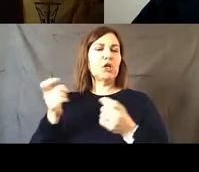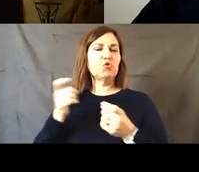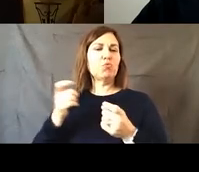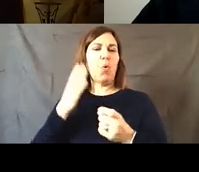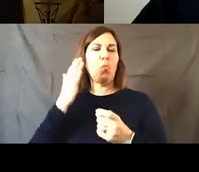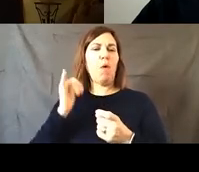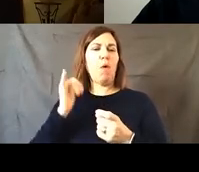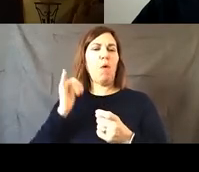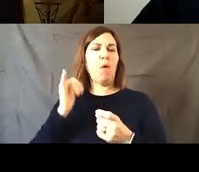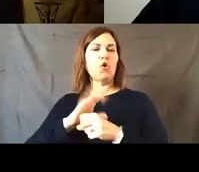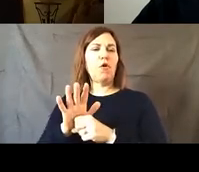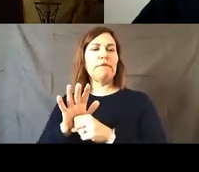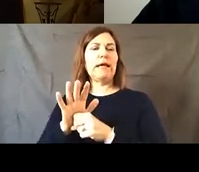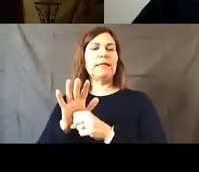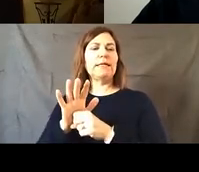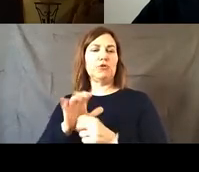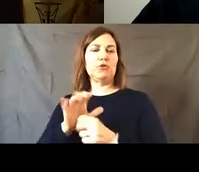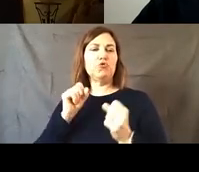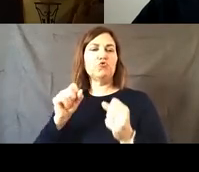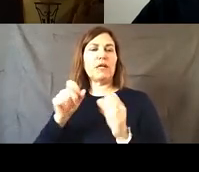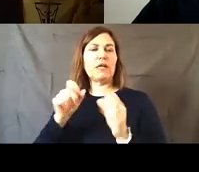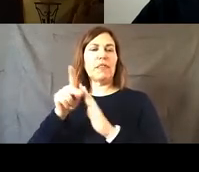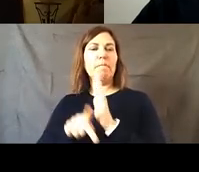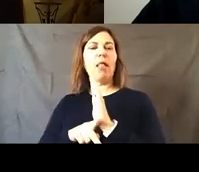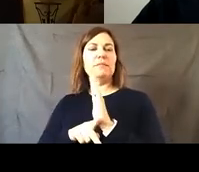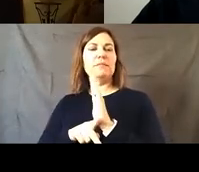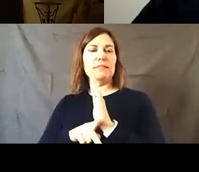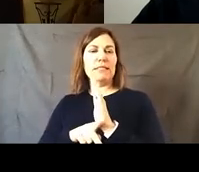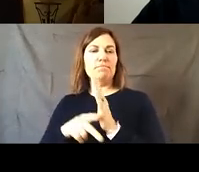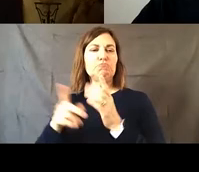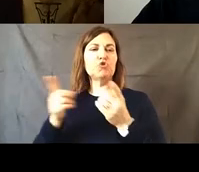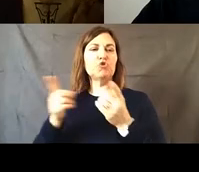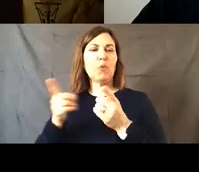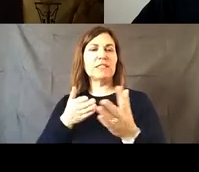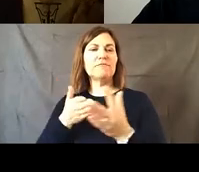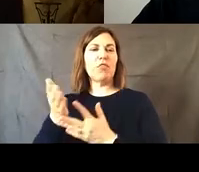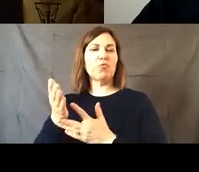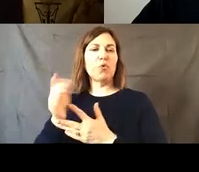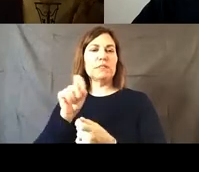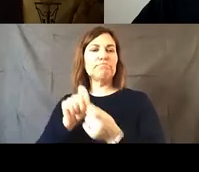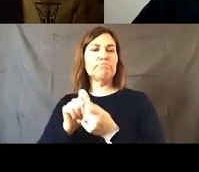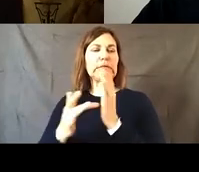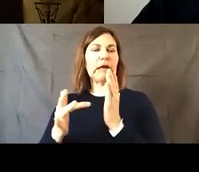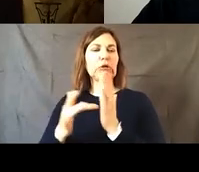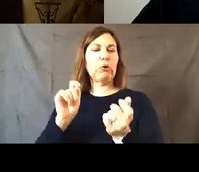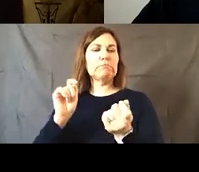directives through certain technical and substantive revisions.